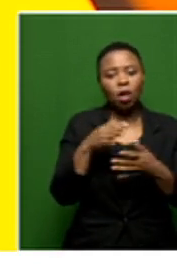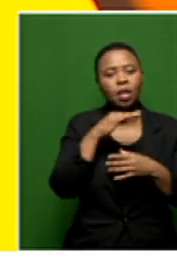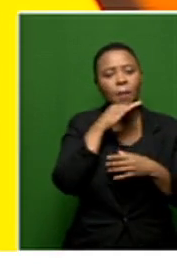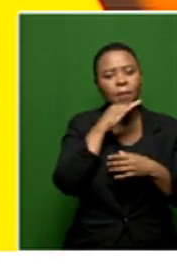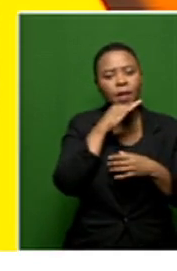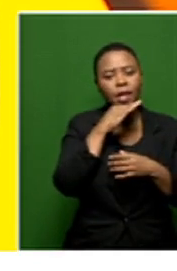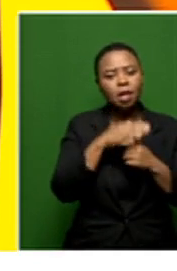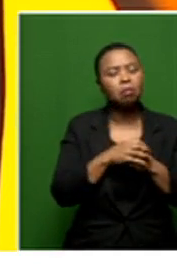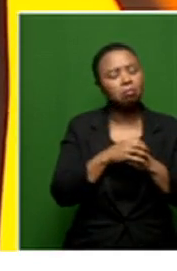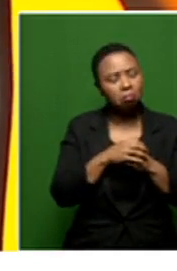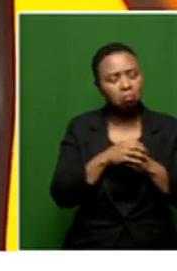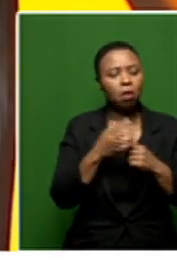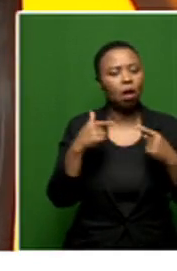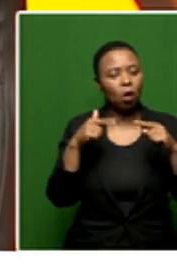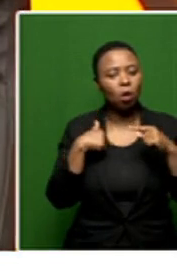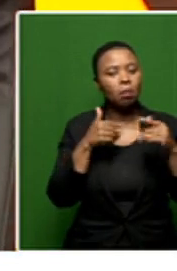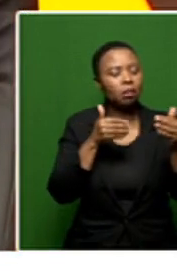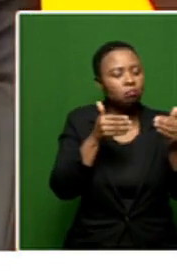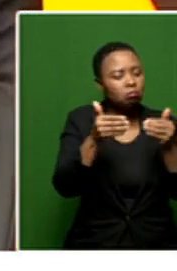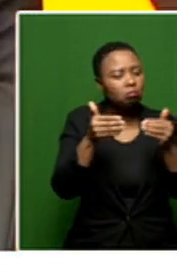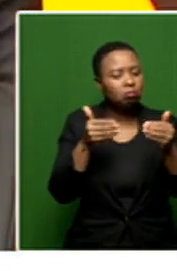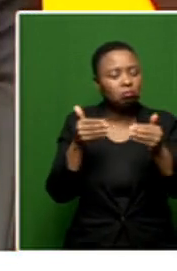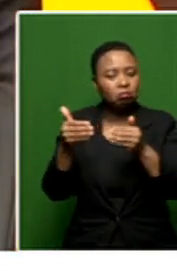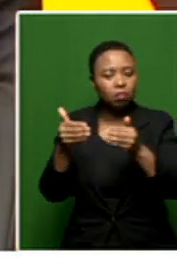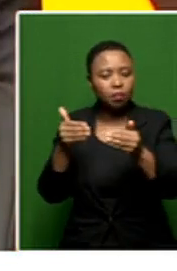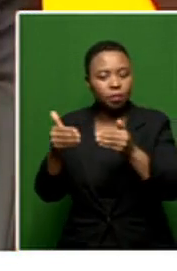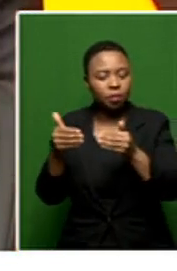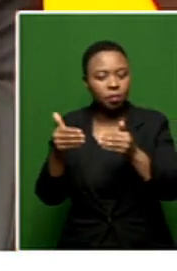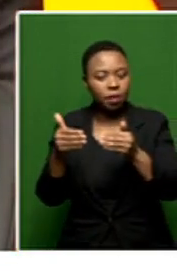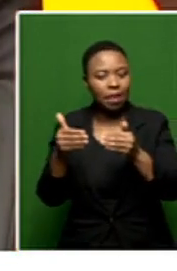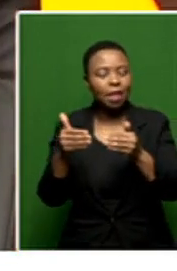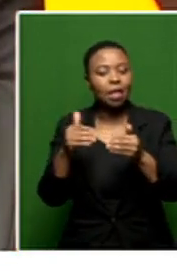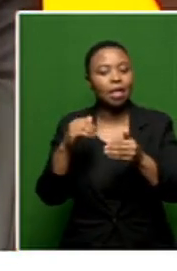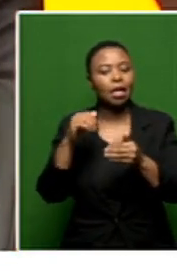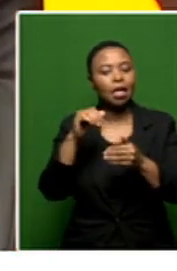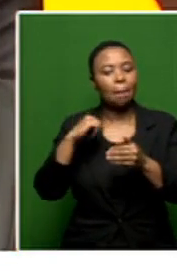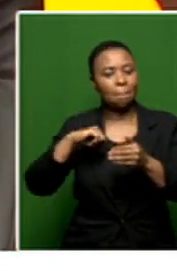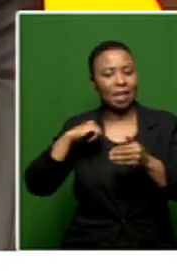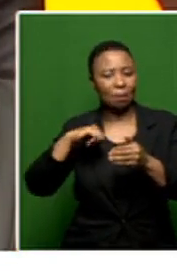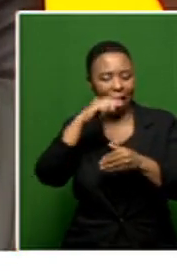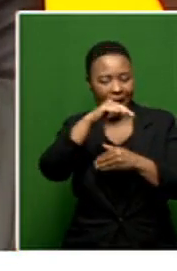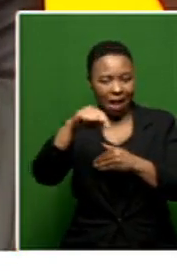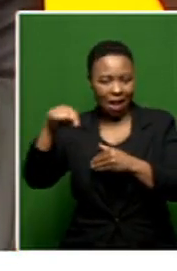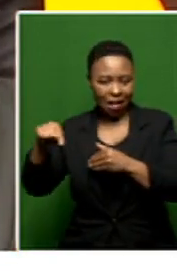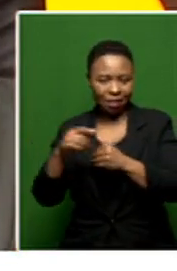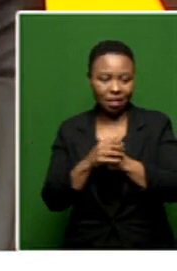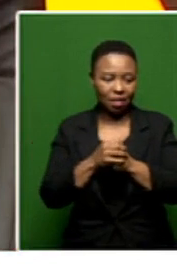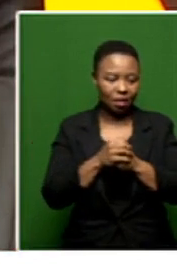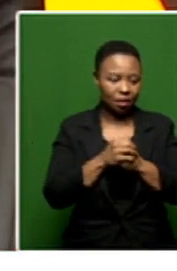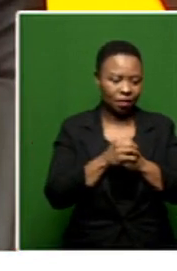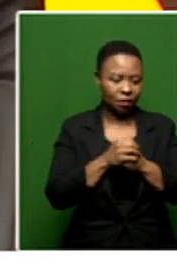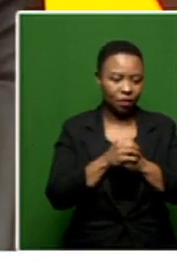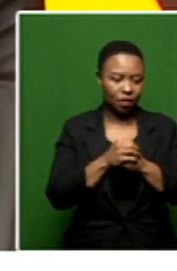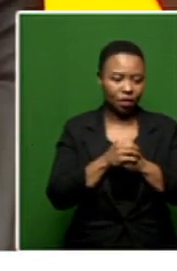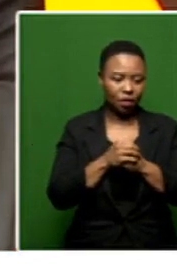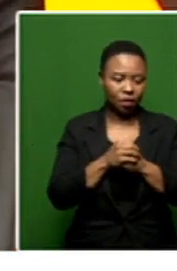way of managing those hung municipalities. But I think the bigger problem also here is